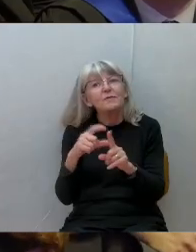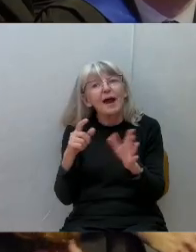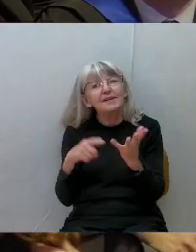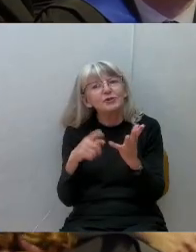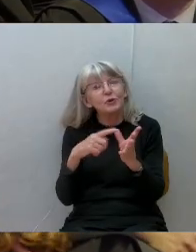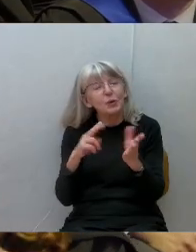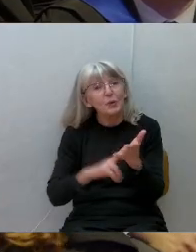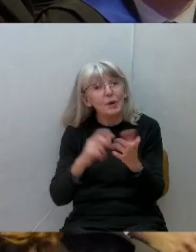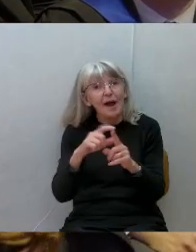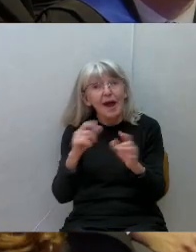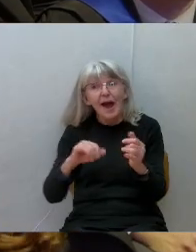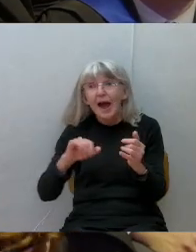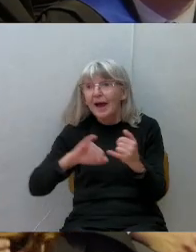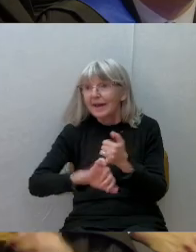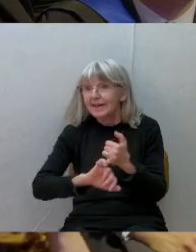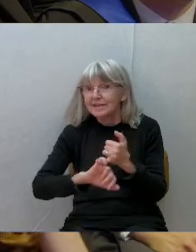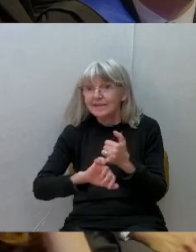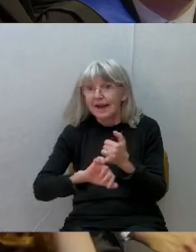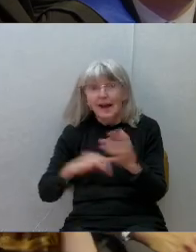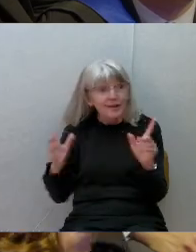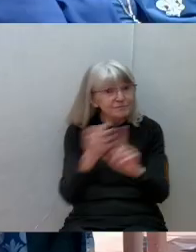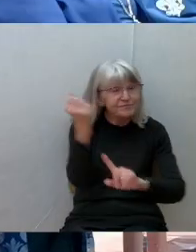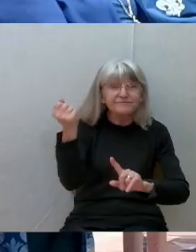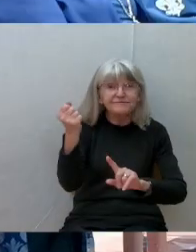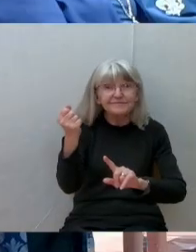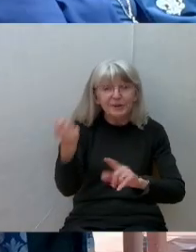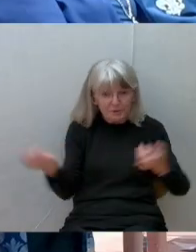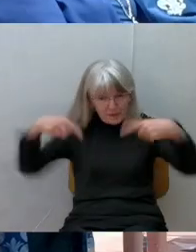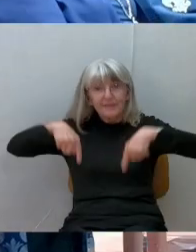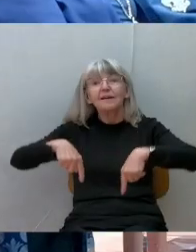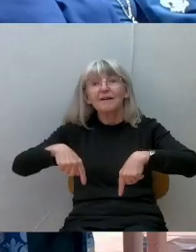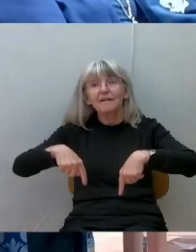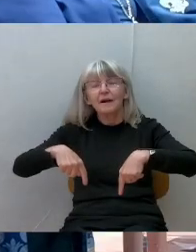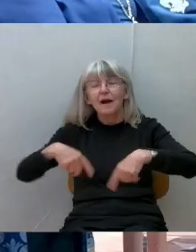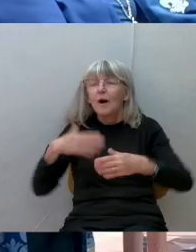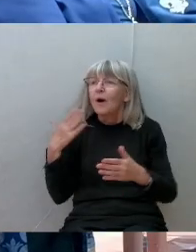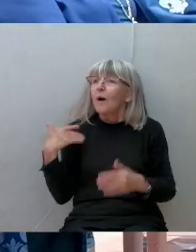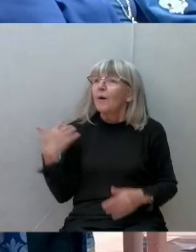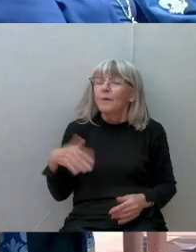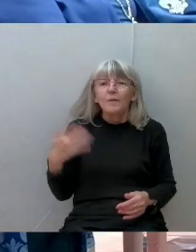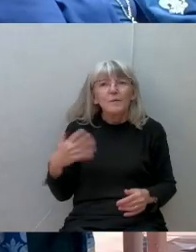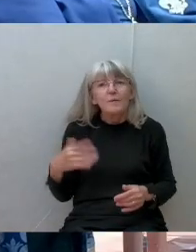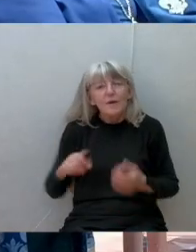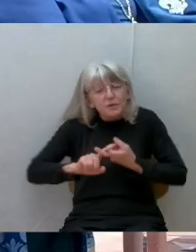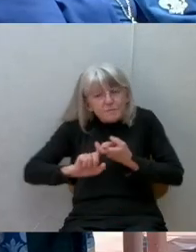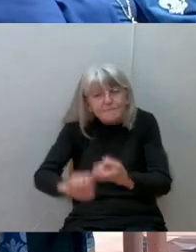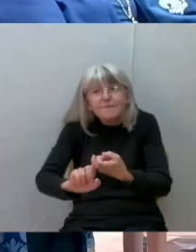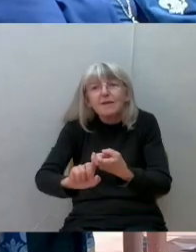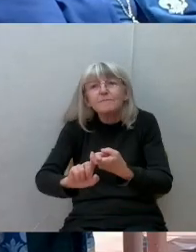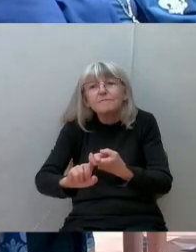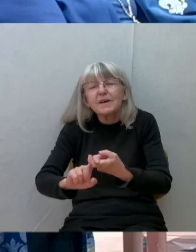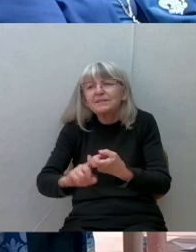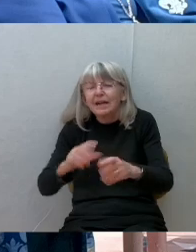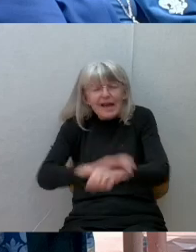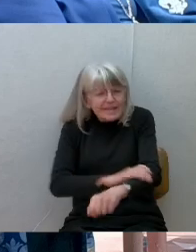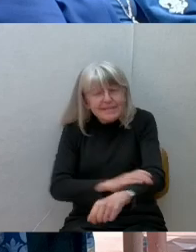you've made it. You're here. And it's taken incredible dedication, incredible commitment to get to this stage. For some